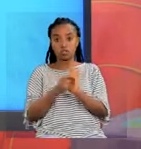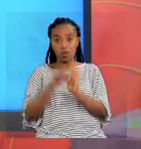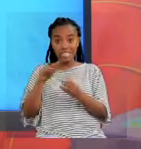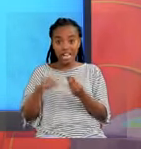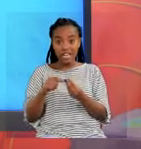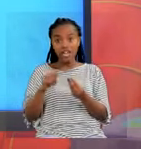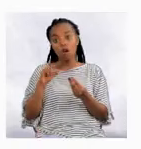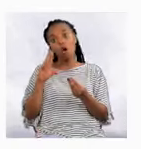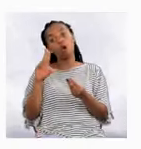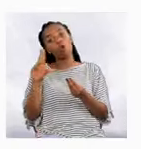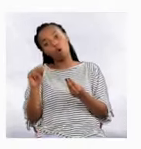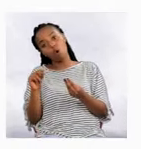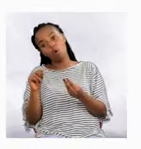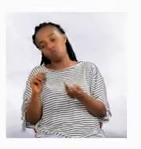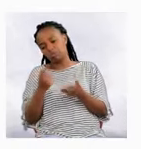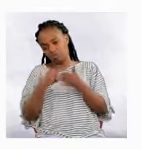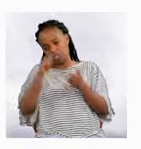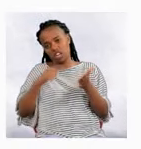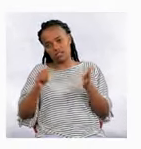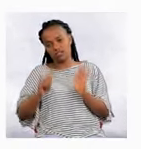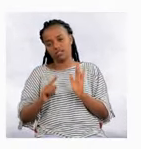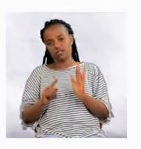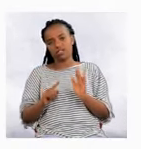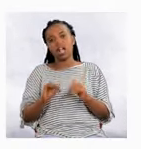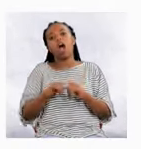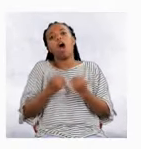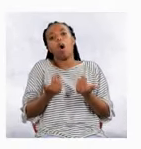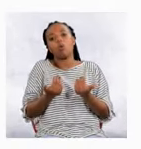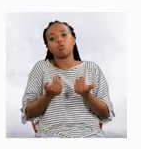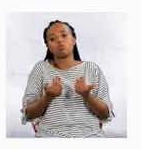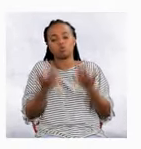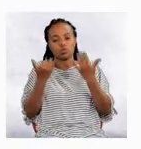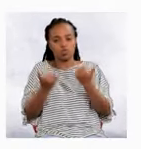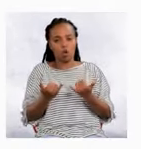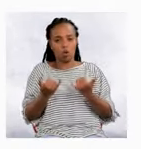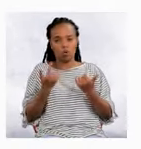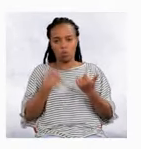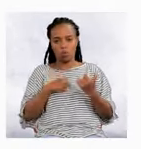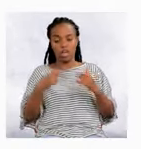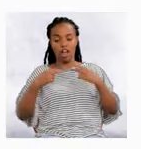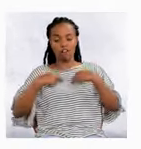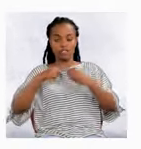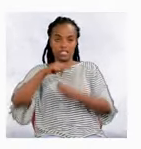How do you check that? Now we have the circle.